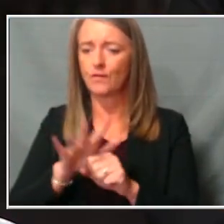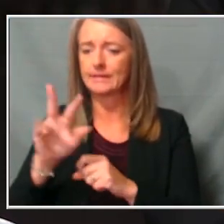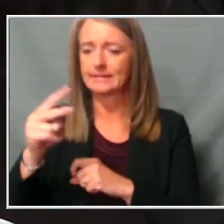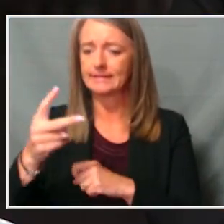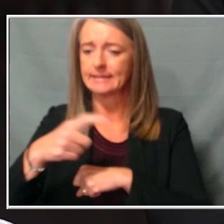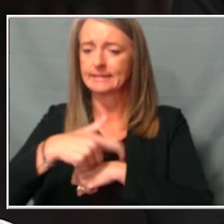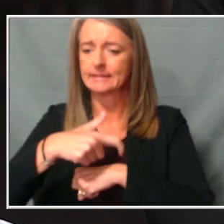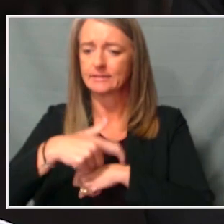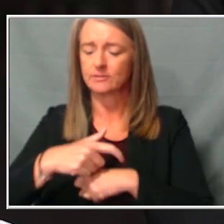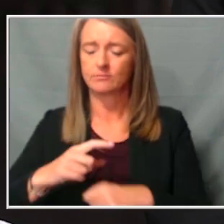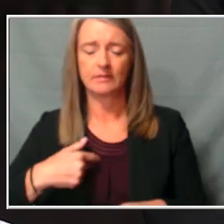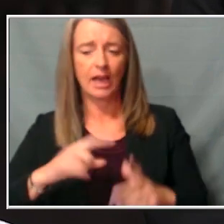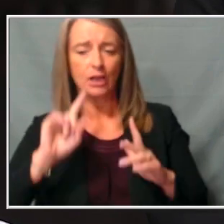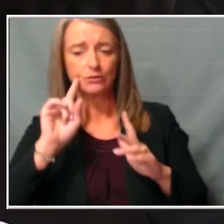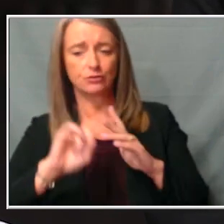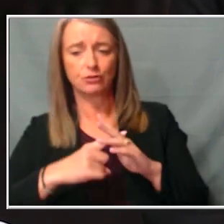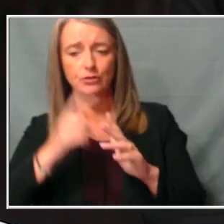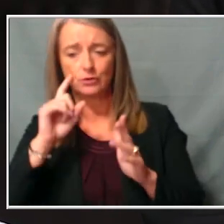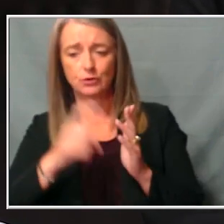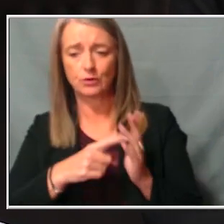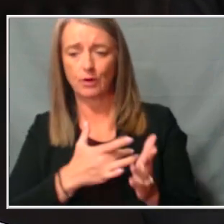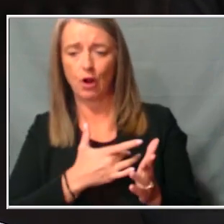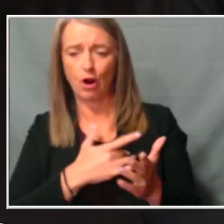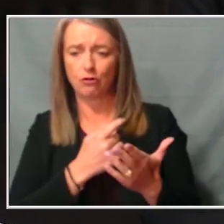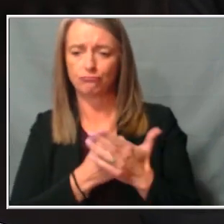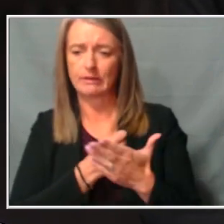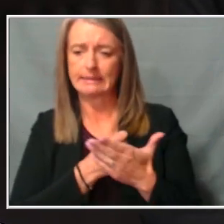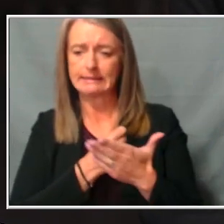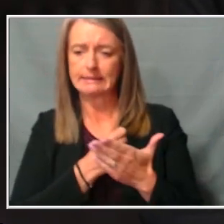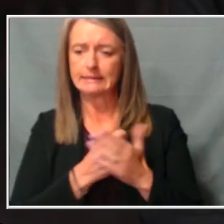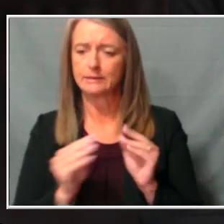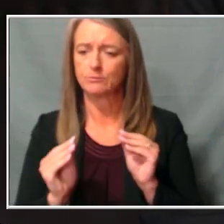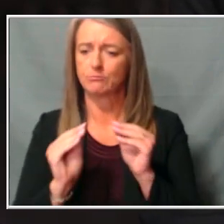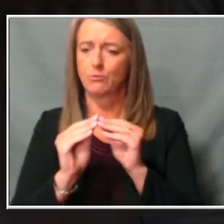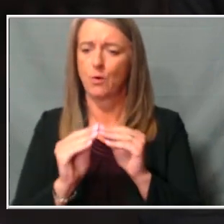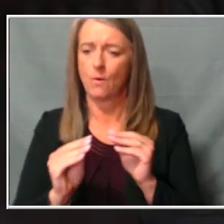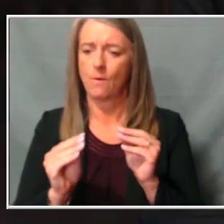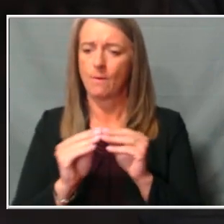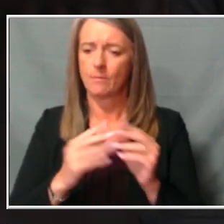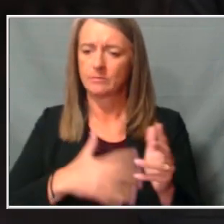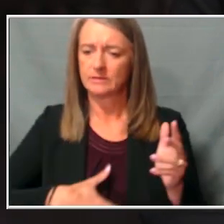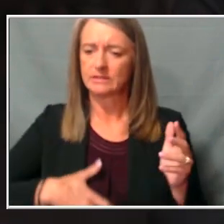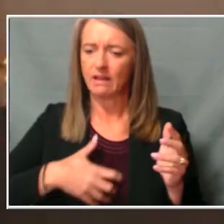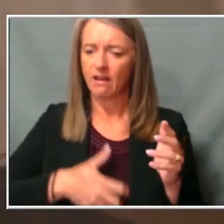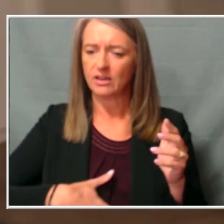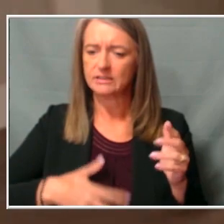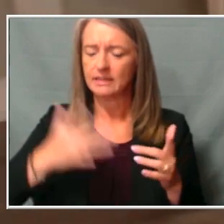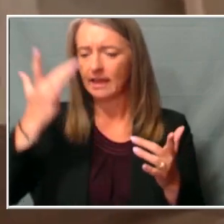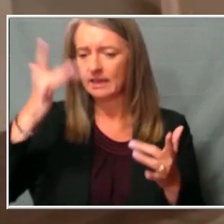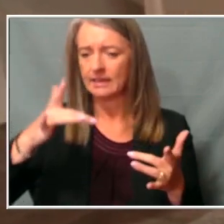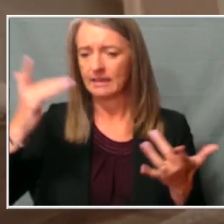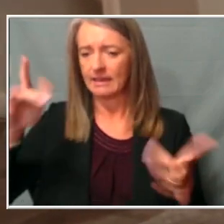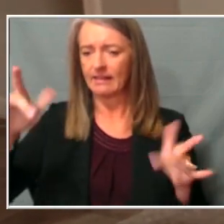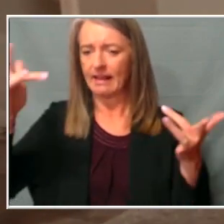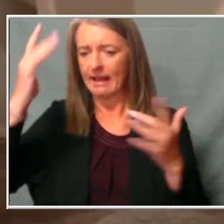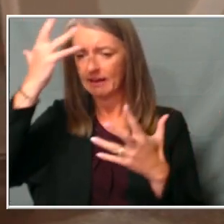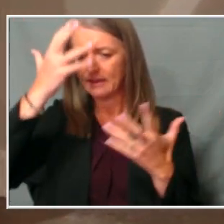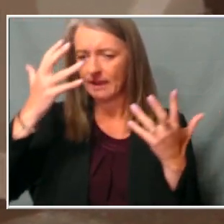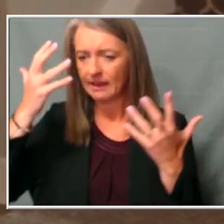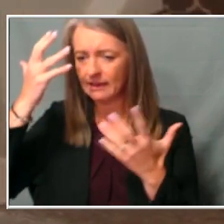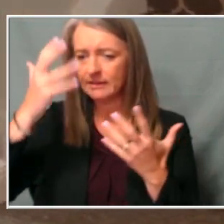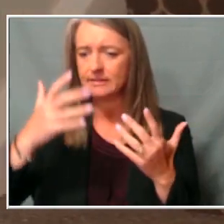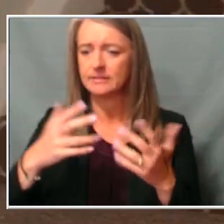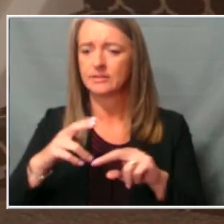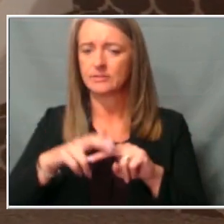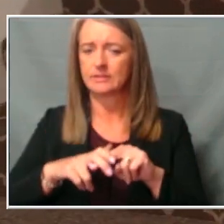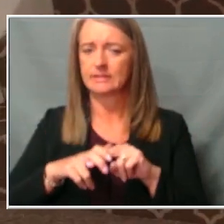to really notice that my heart was racing even more, and I was getting nauseous and lightheaded. I was sitting right here and